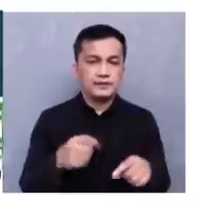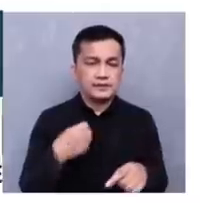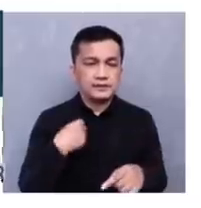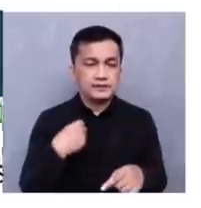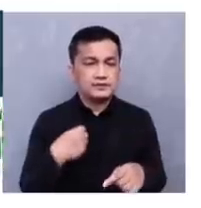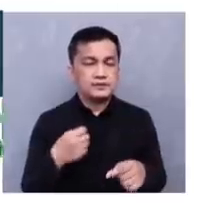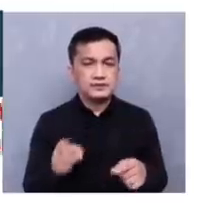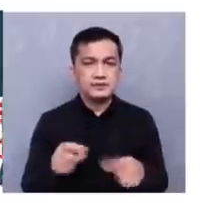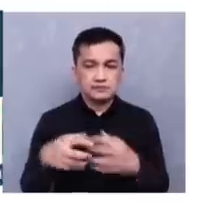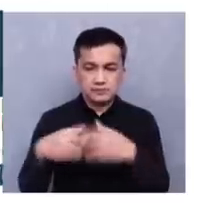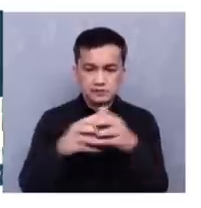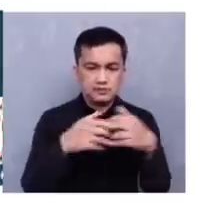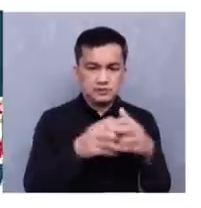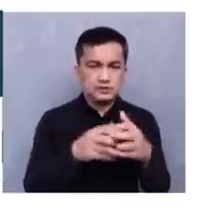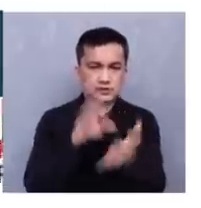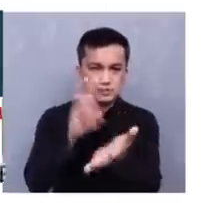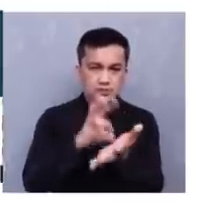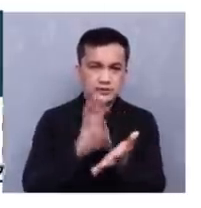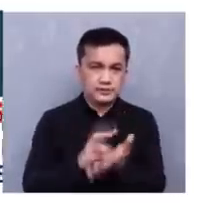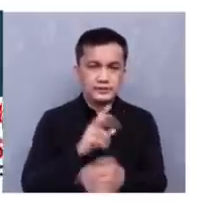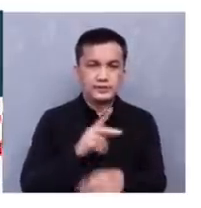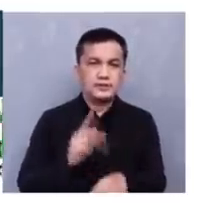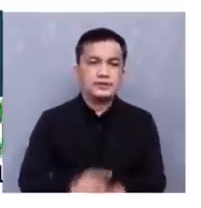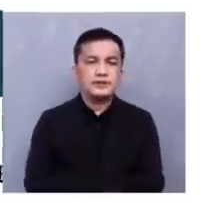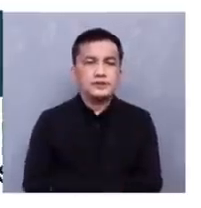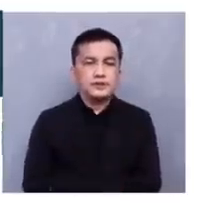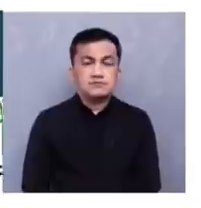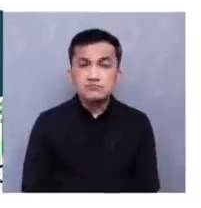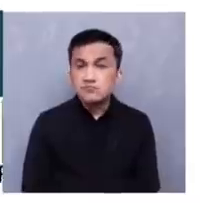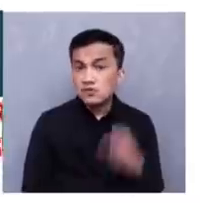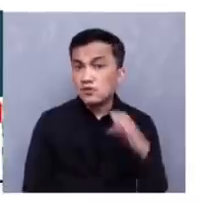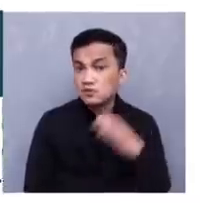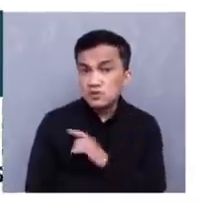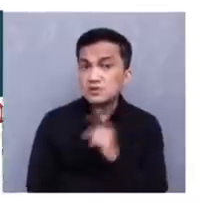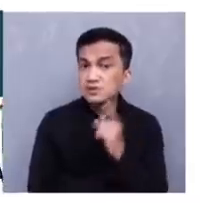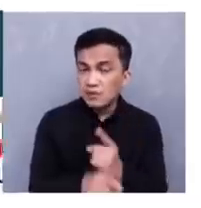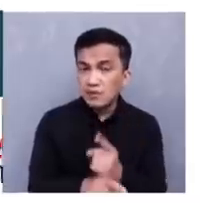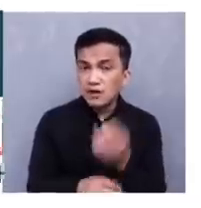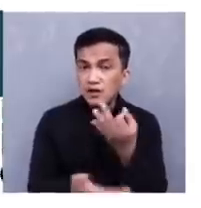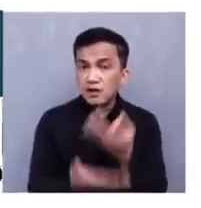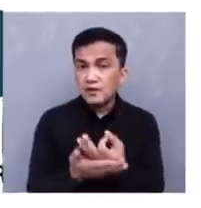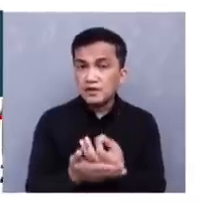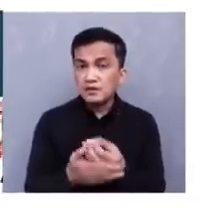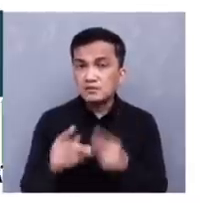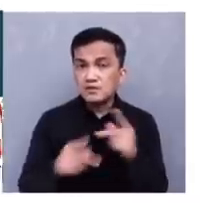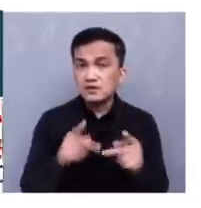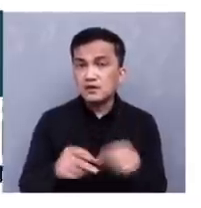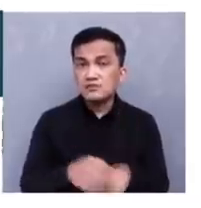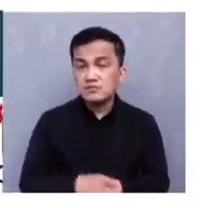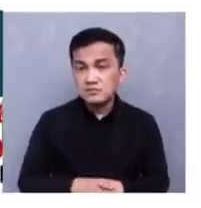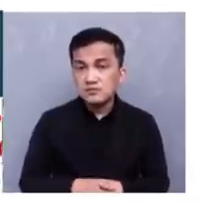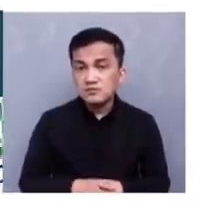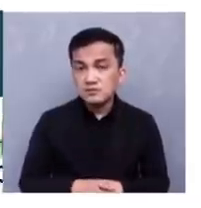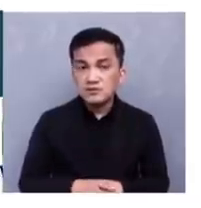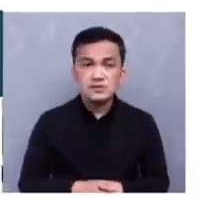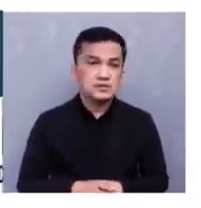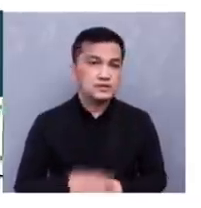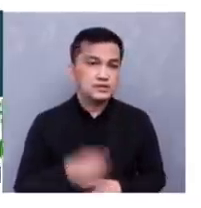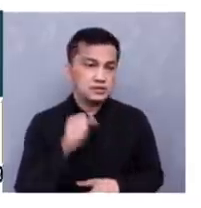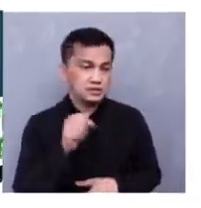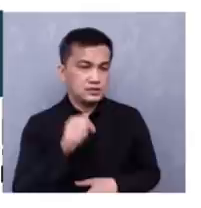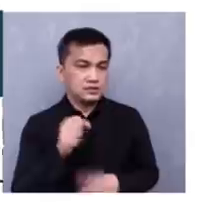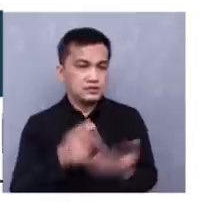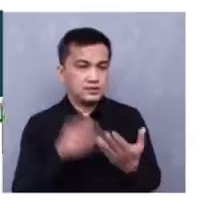put up all over the Philippines. No? Pero Congressman, di ba pera ho yun ng taong bayan? Yes, but these are programs.